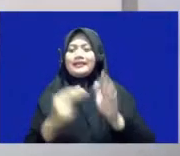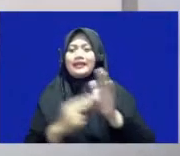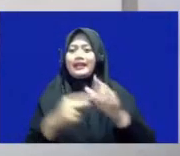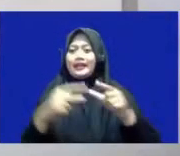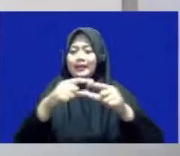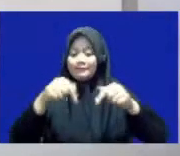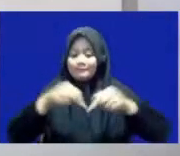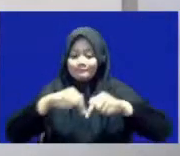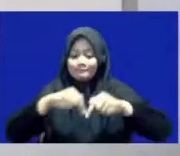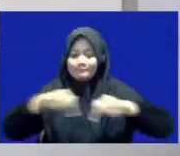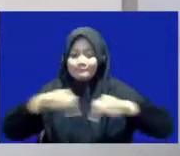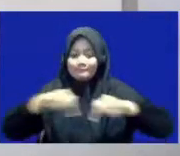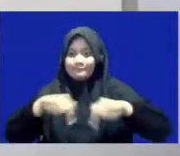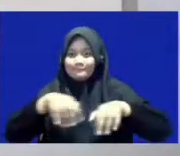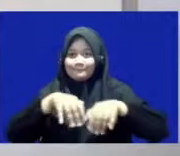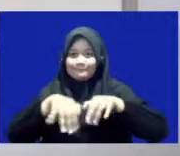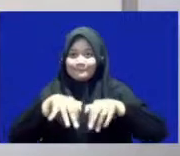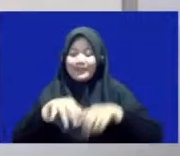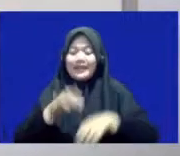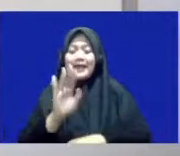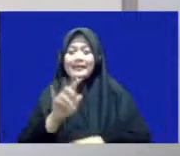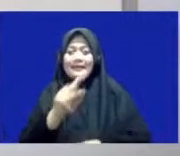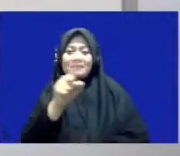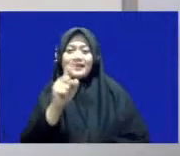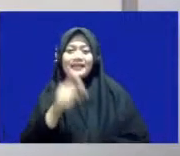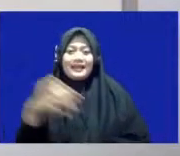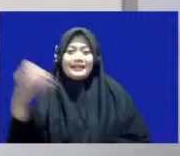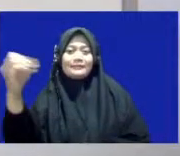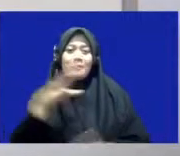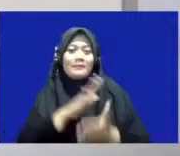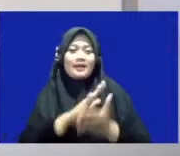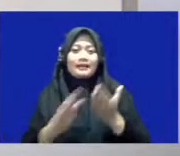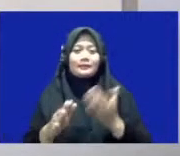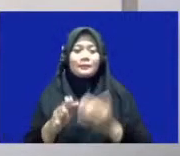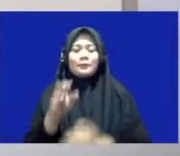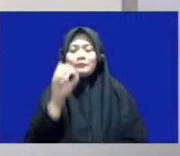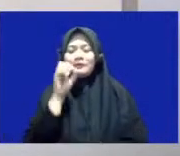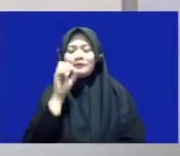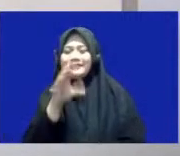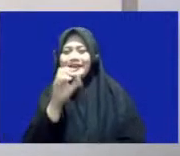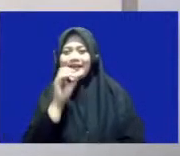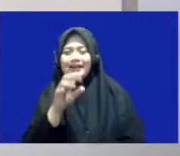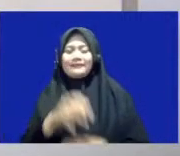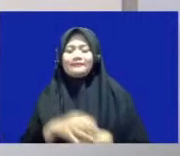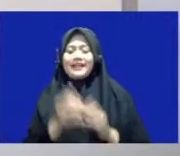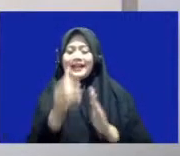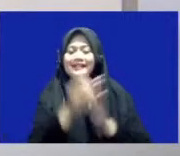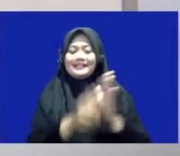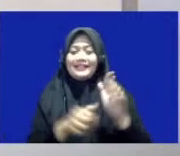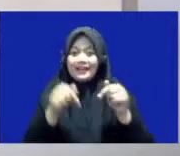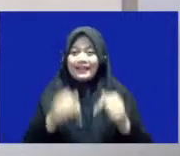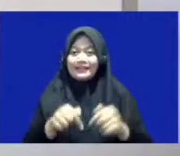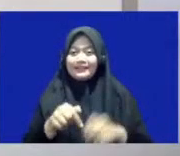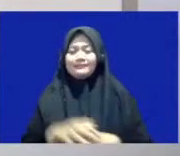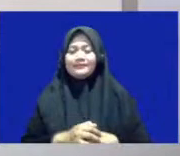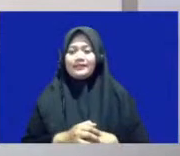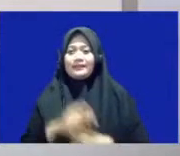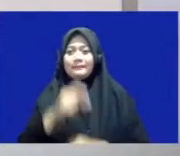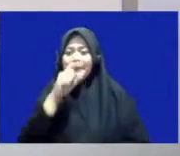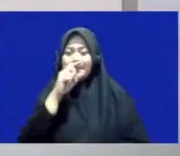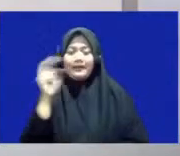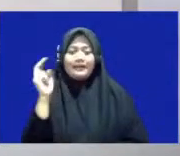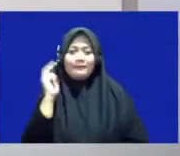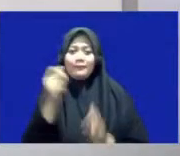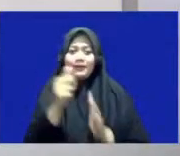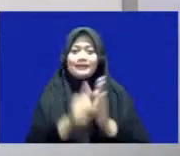the speakers during the session. So ladies and gentlemen, the first agenda is opening remarks from